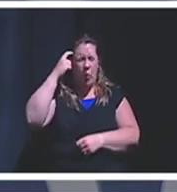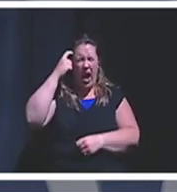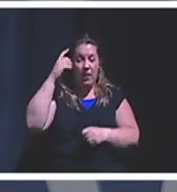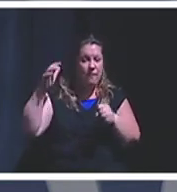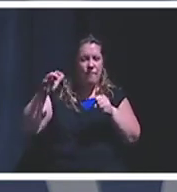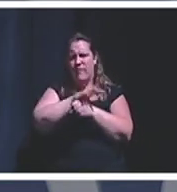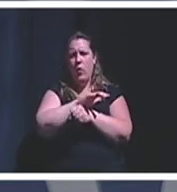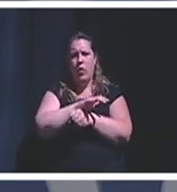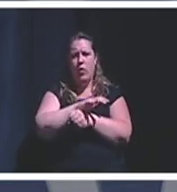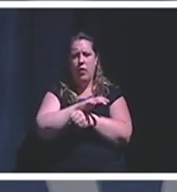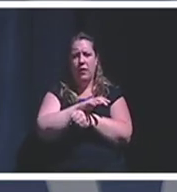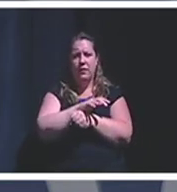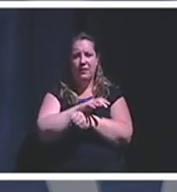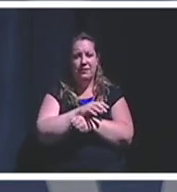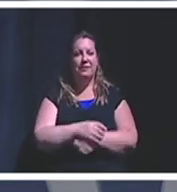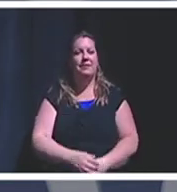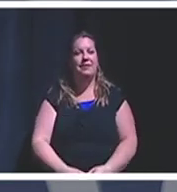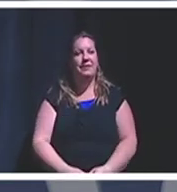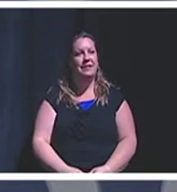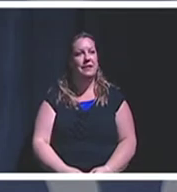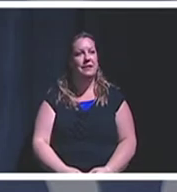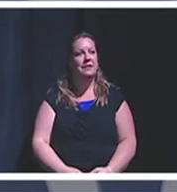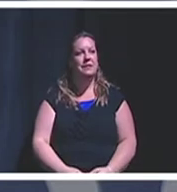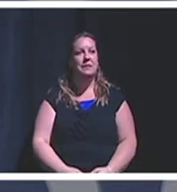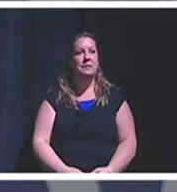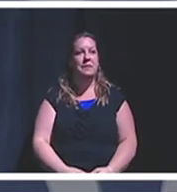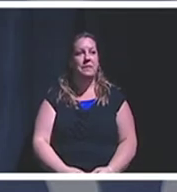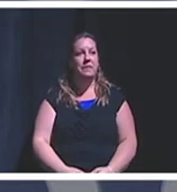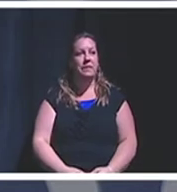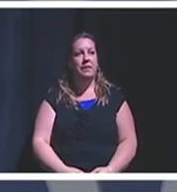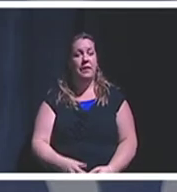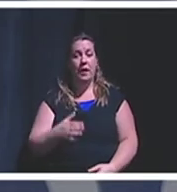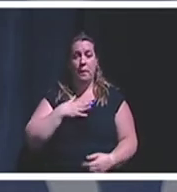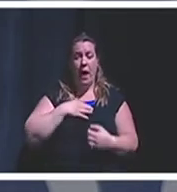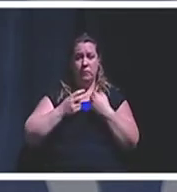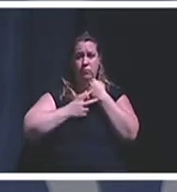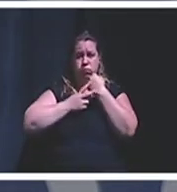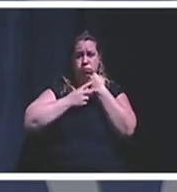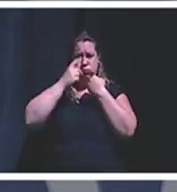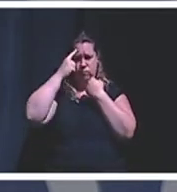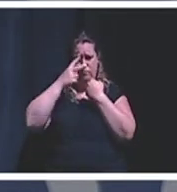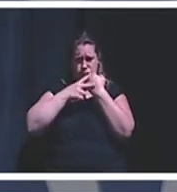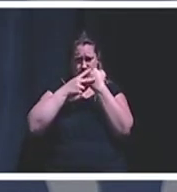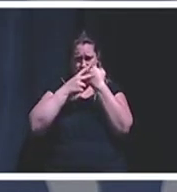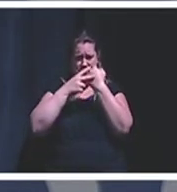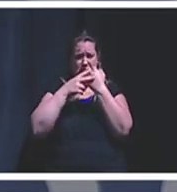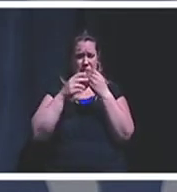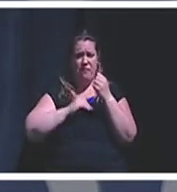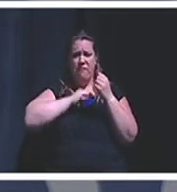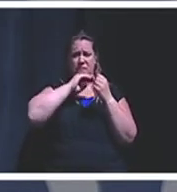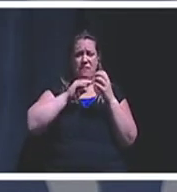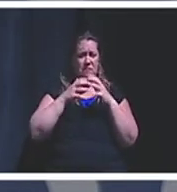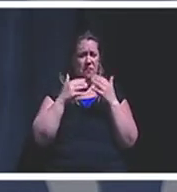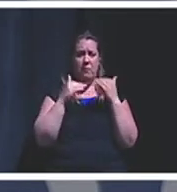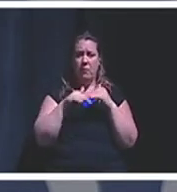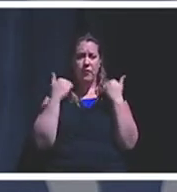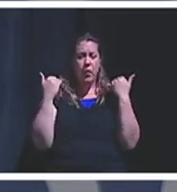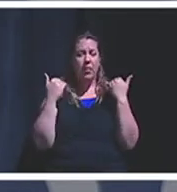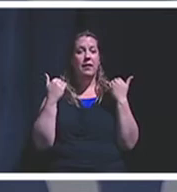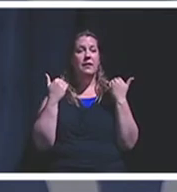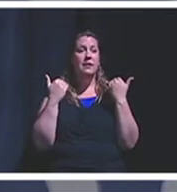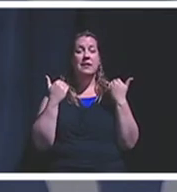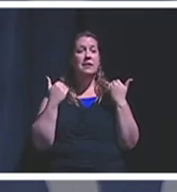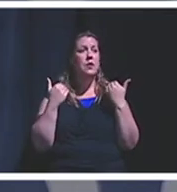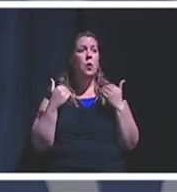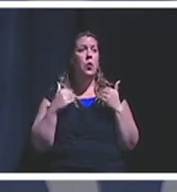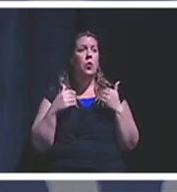information, that I had reached my storage capacity. So, don't be alarmed